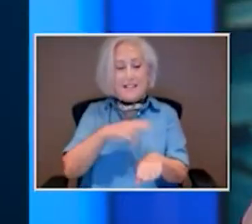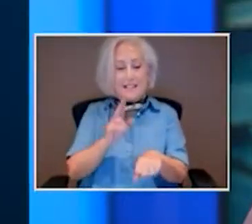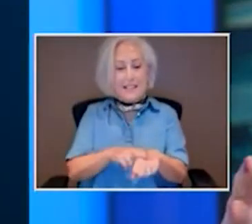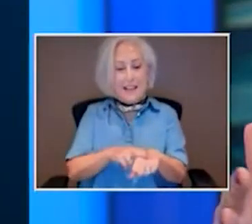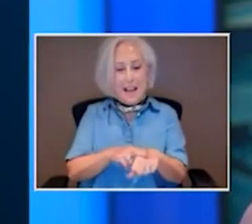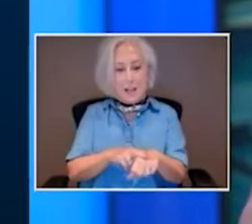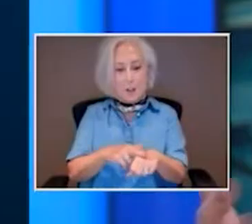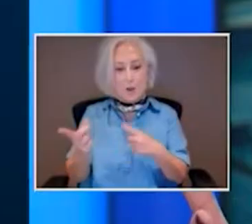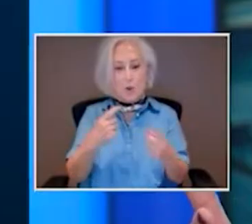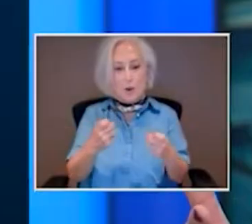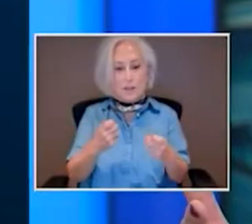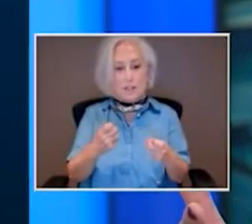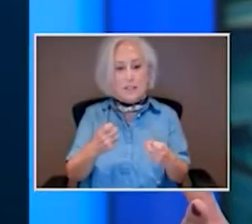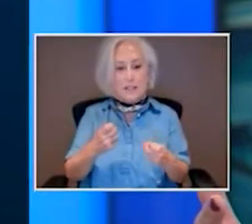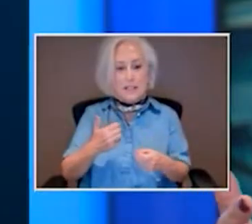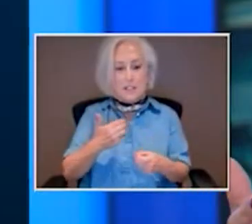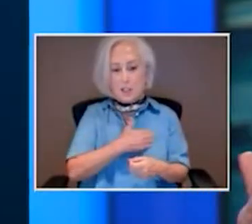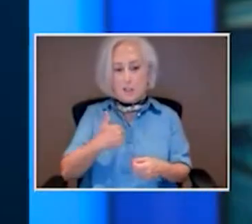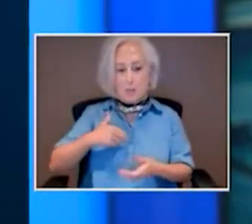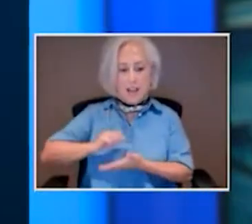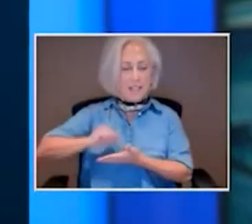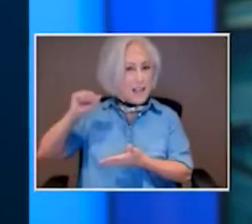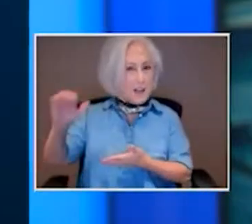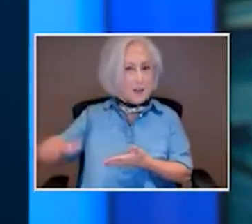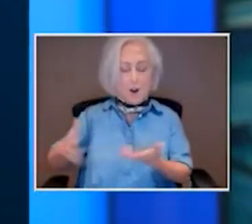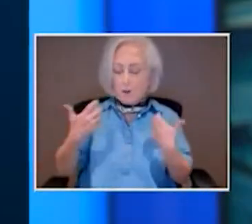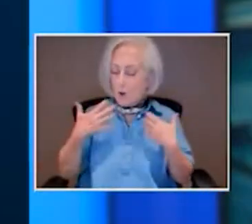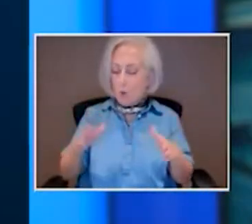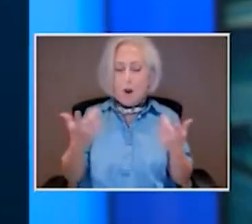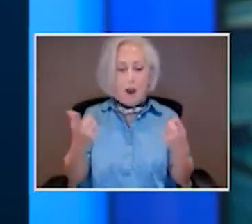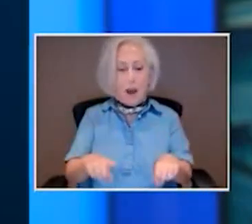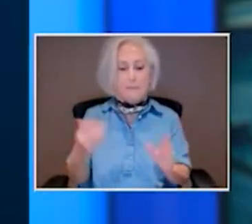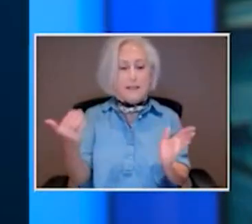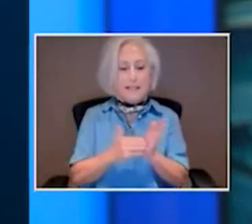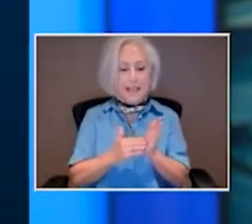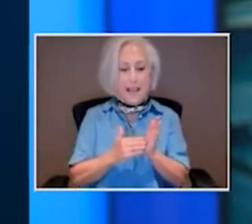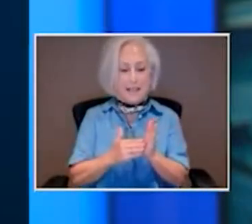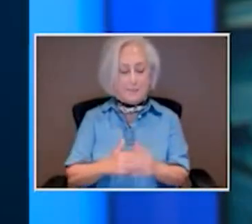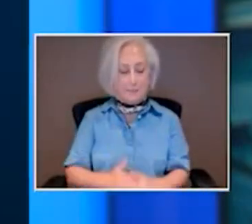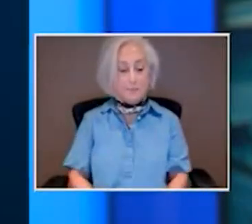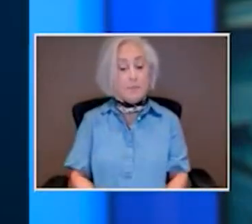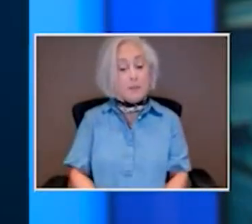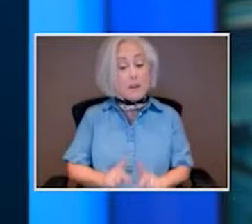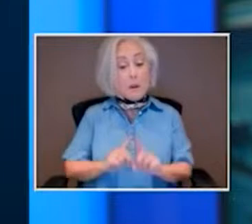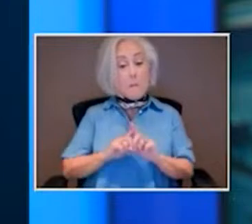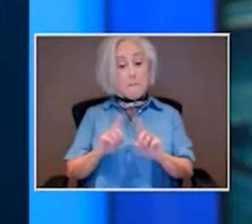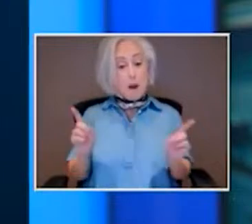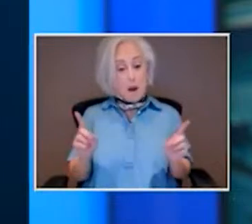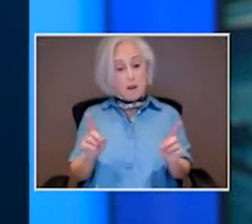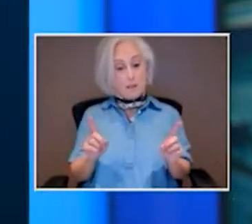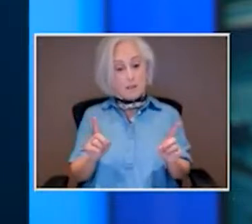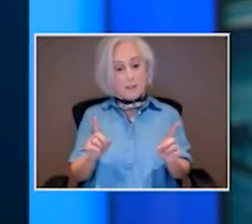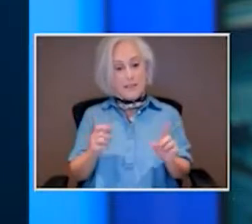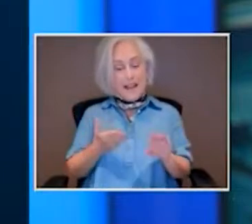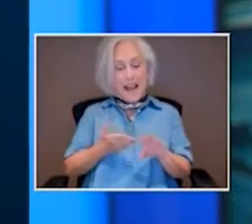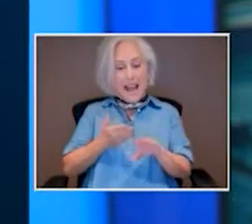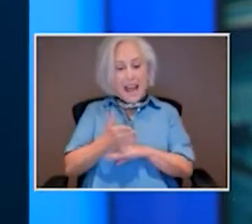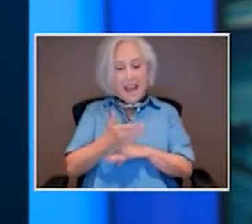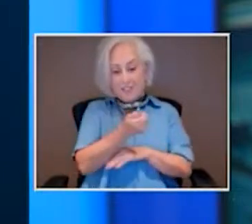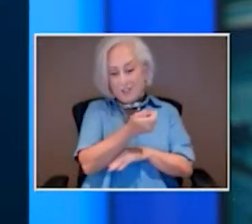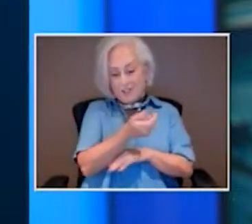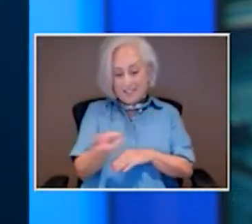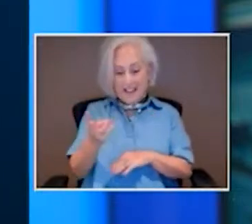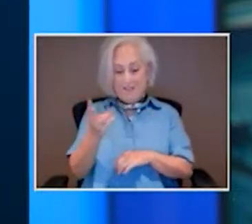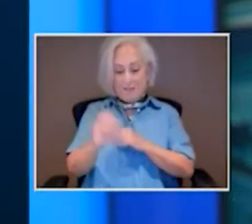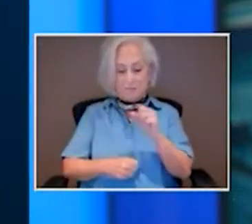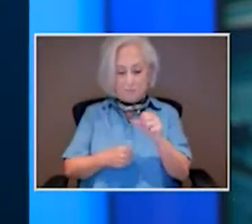it's get it off so I never have this happen again. The reality, however, is after several decades of